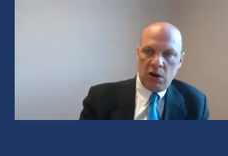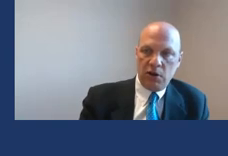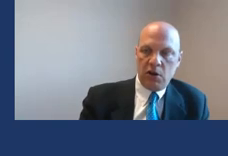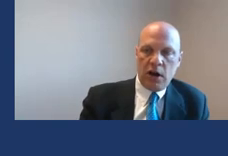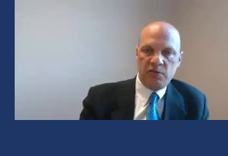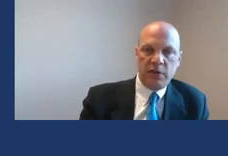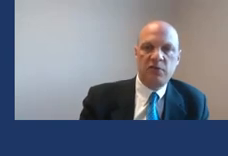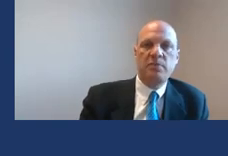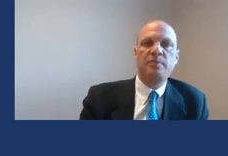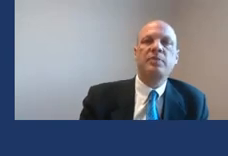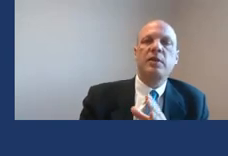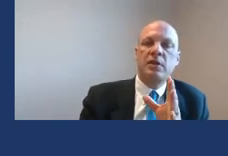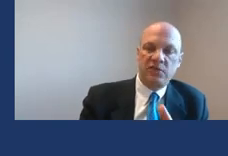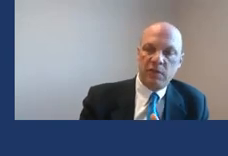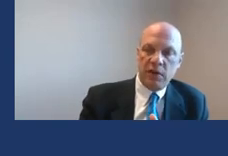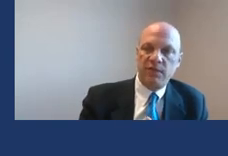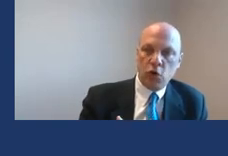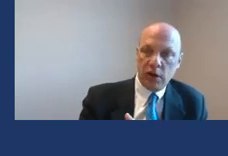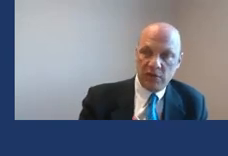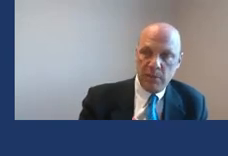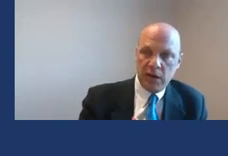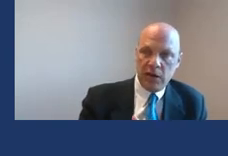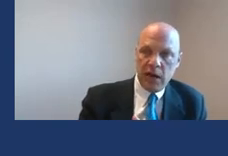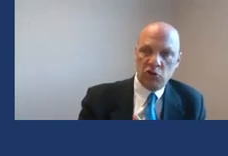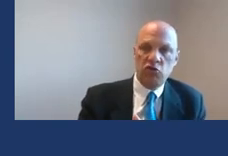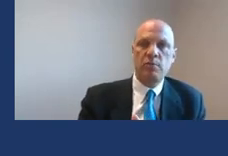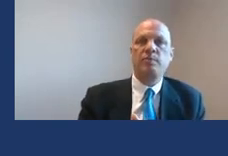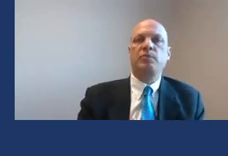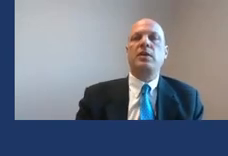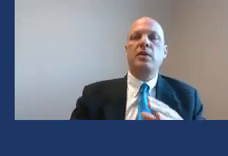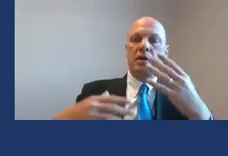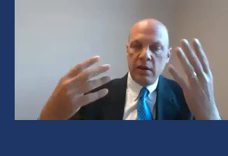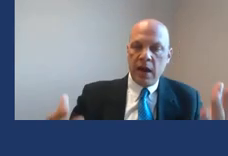90% are already on hospice. 74 is the median age.